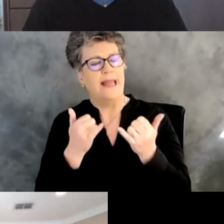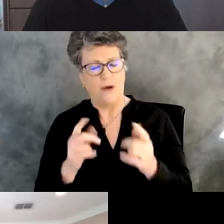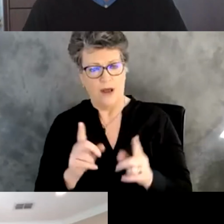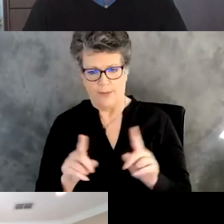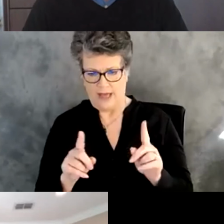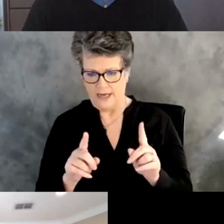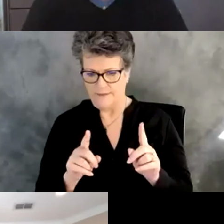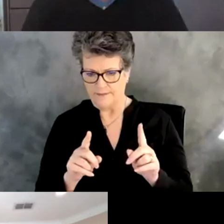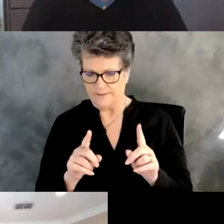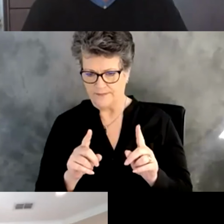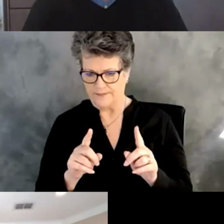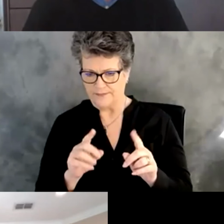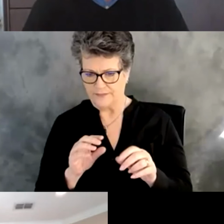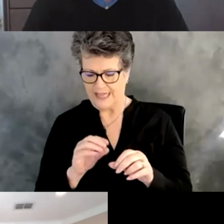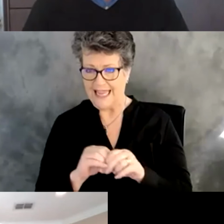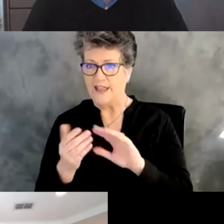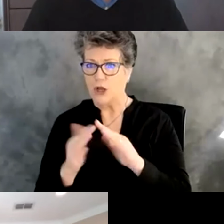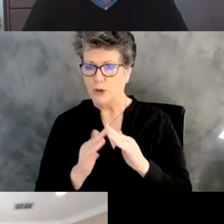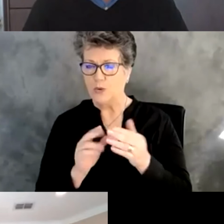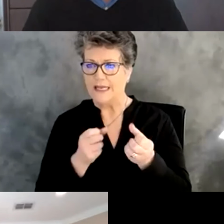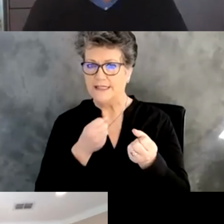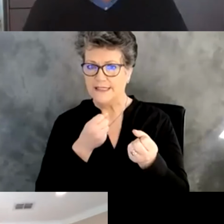the community support